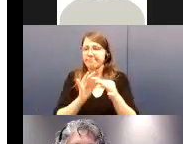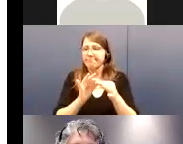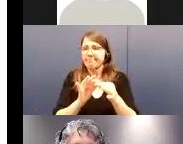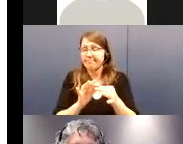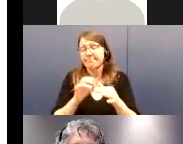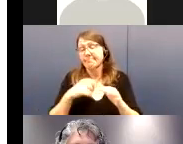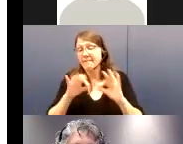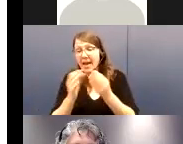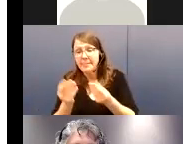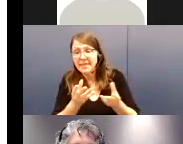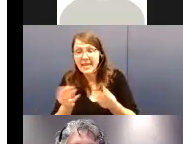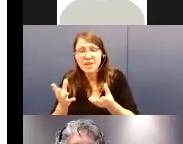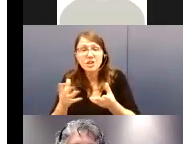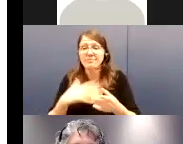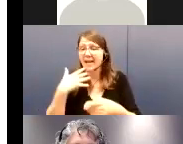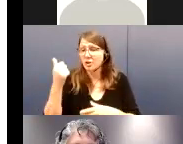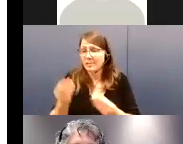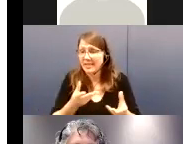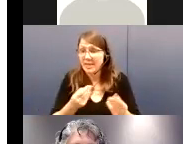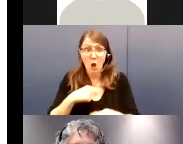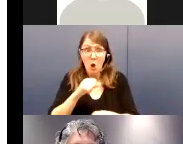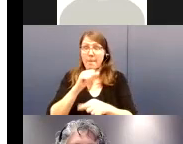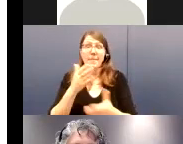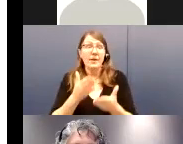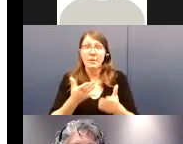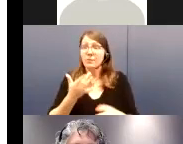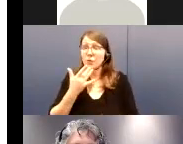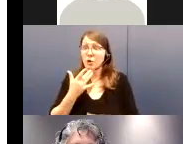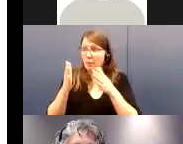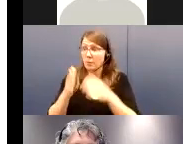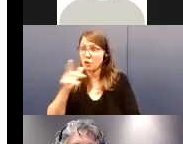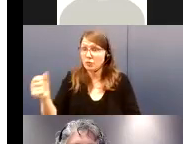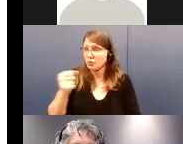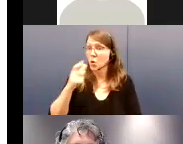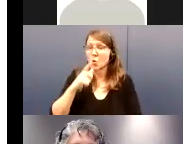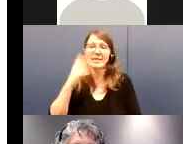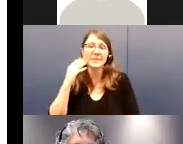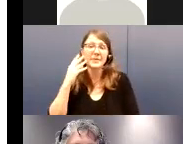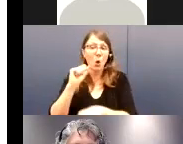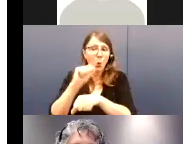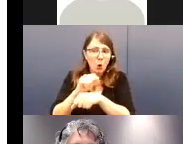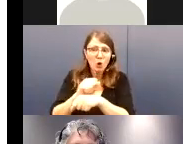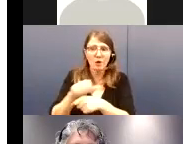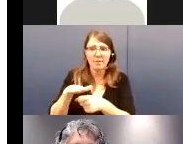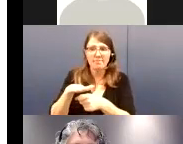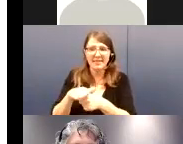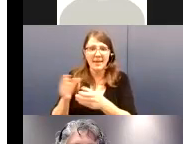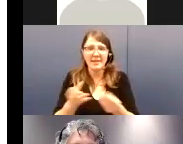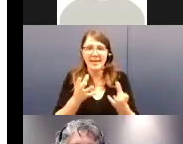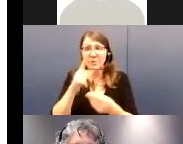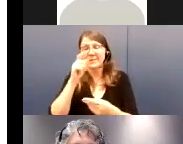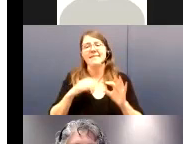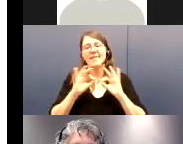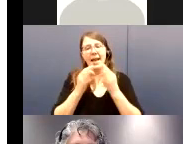training, right? My workplace mediation training, is that helpful because it's a business issue, a business succession, a family business that we need to talk about,